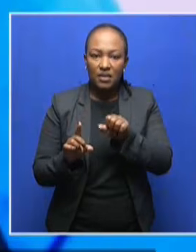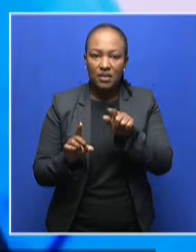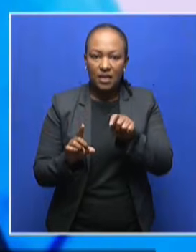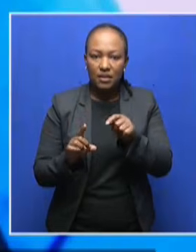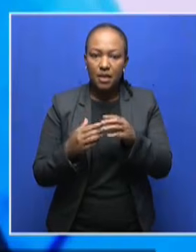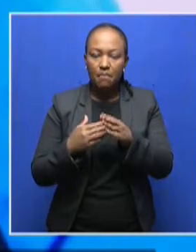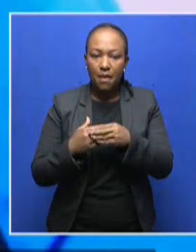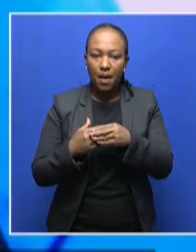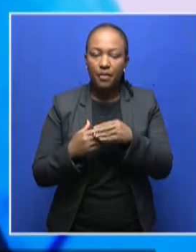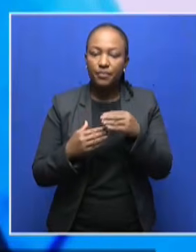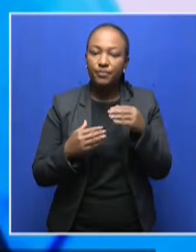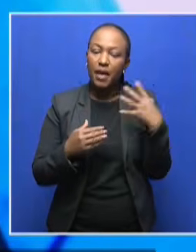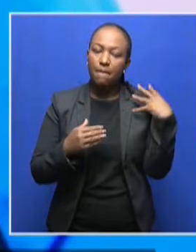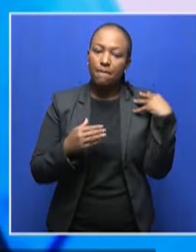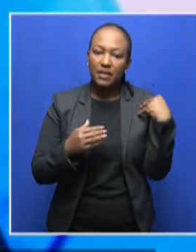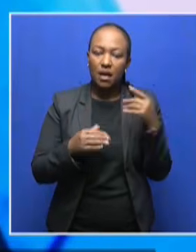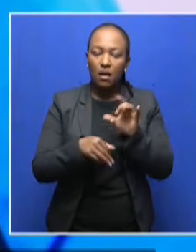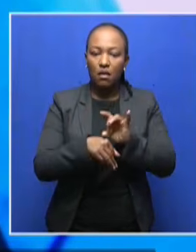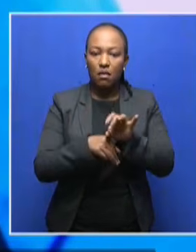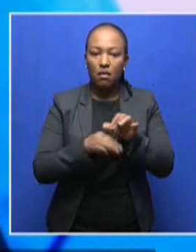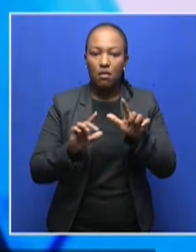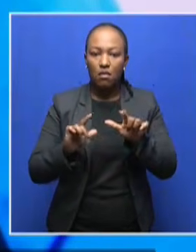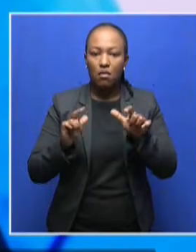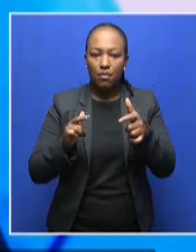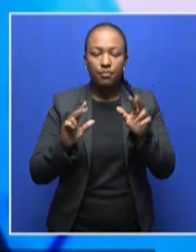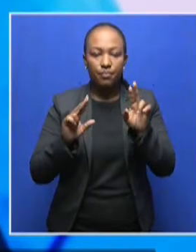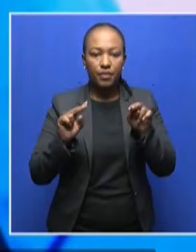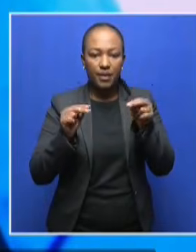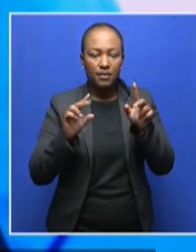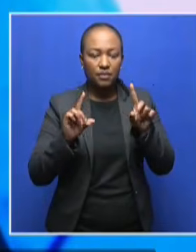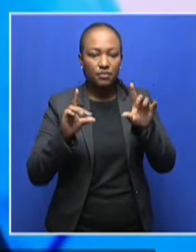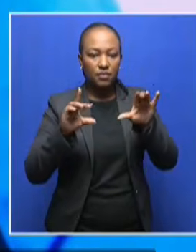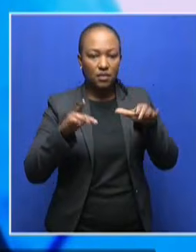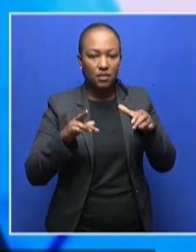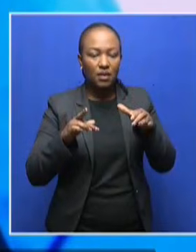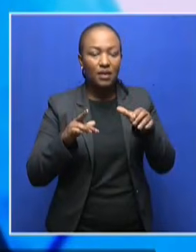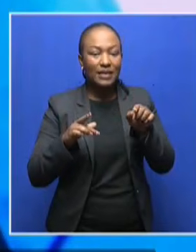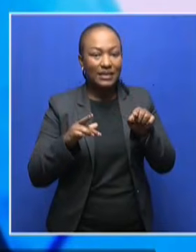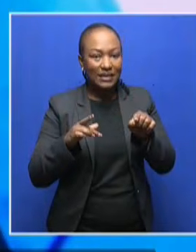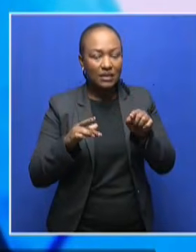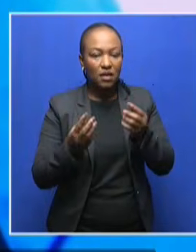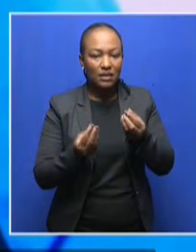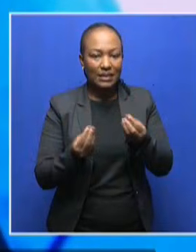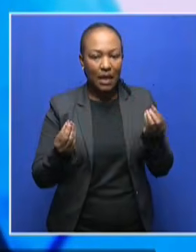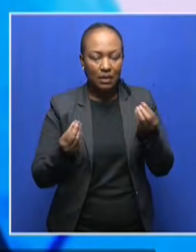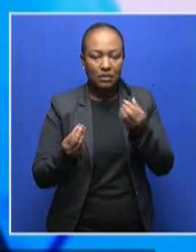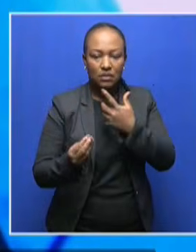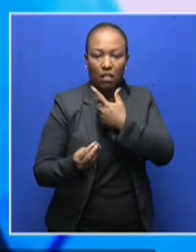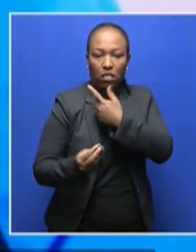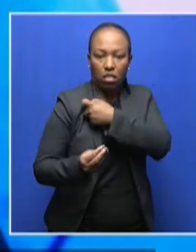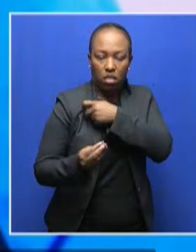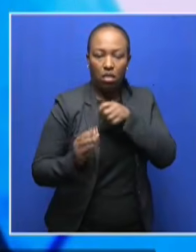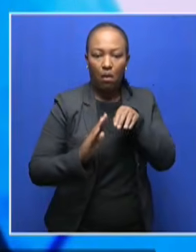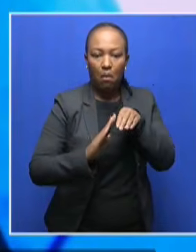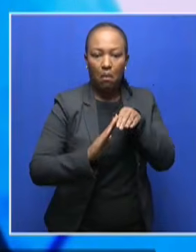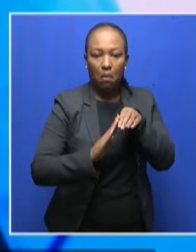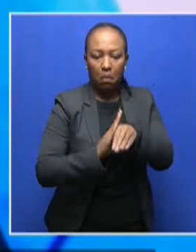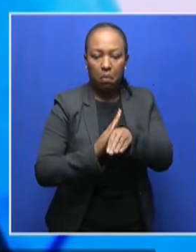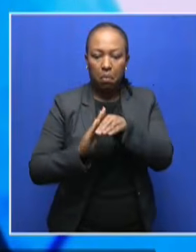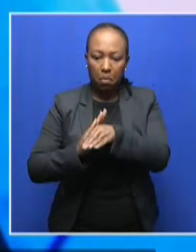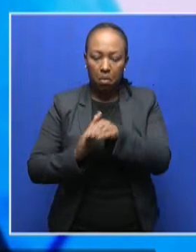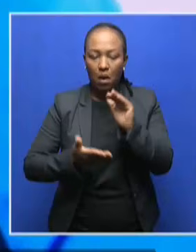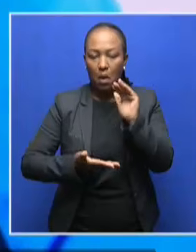Child Immunisation at the National Department of Health, speaking about South Africa's declining childhood vaccination rates. And you